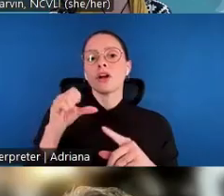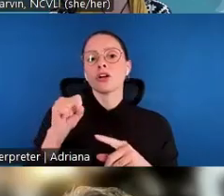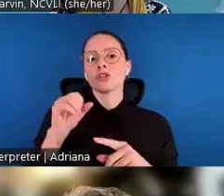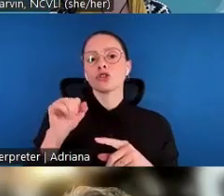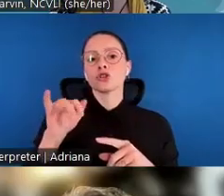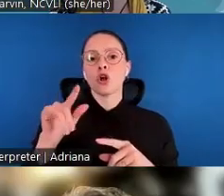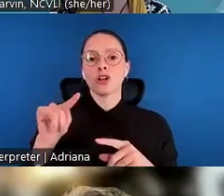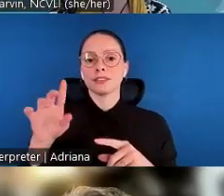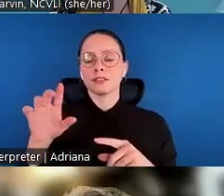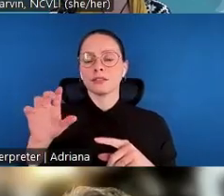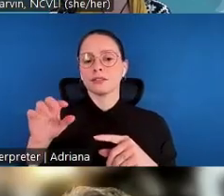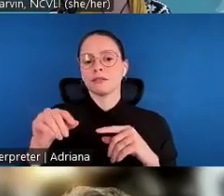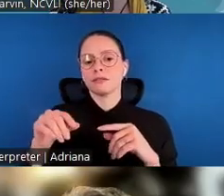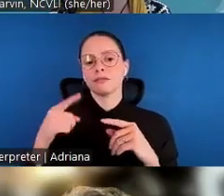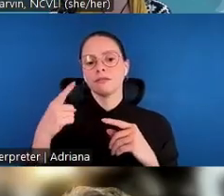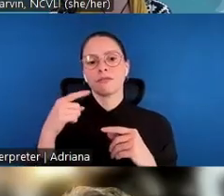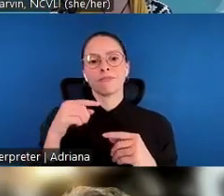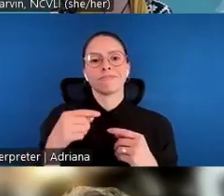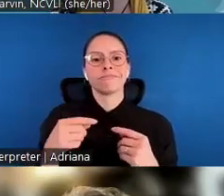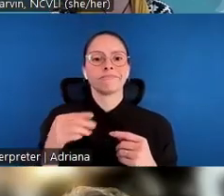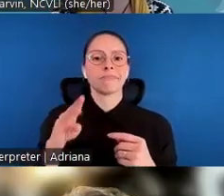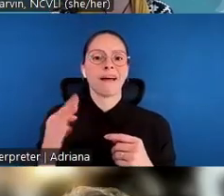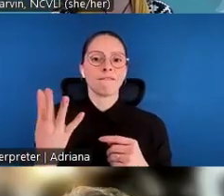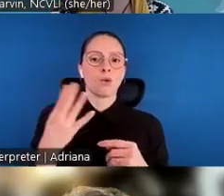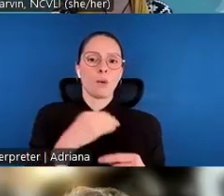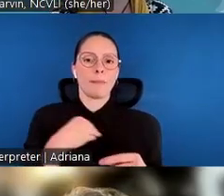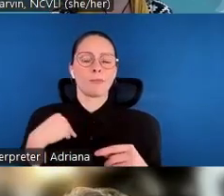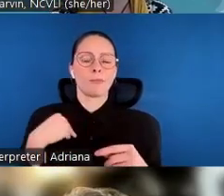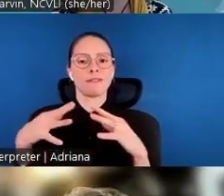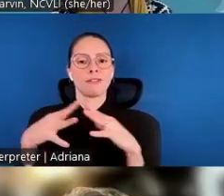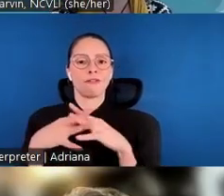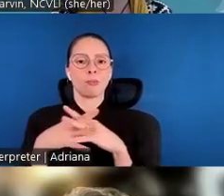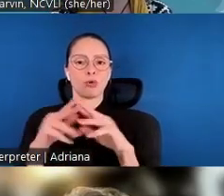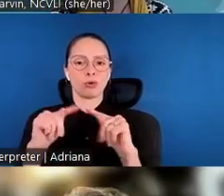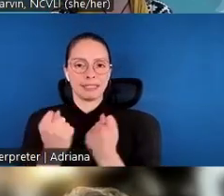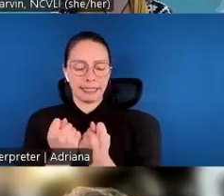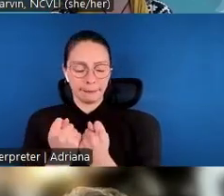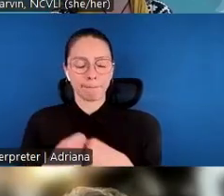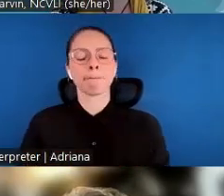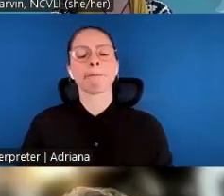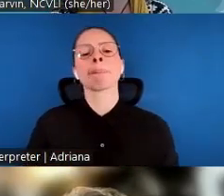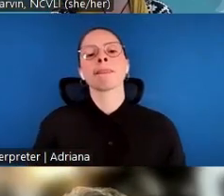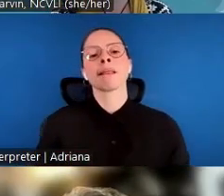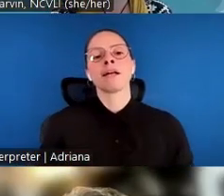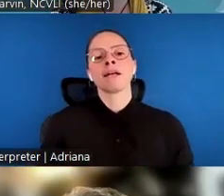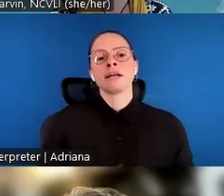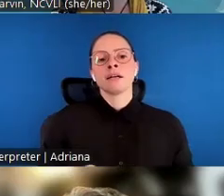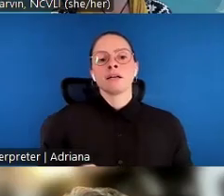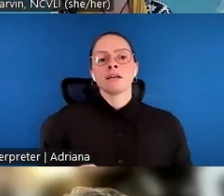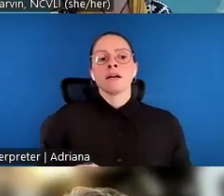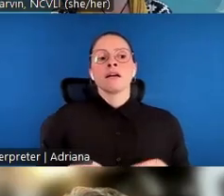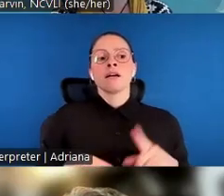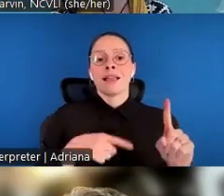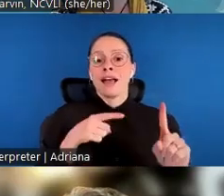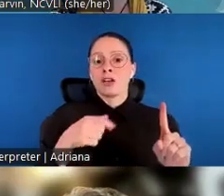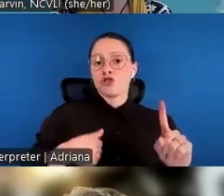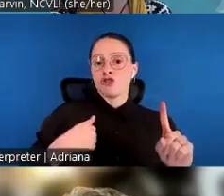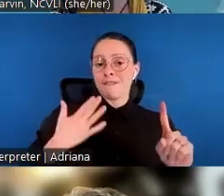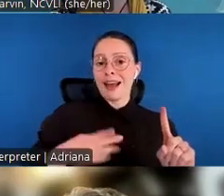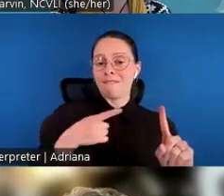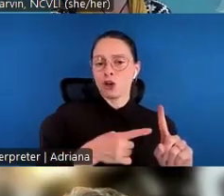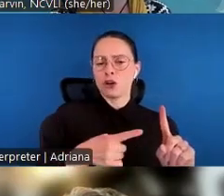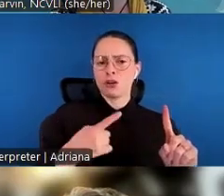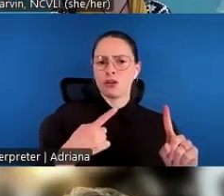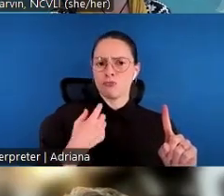And I was asked to consult on the case given its high profile nature. The bravery of that survivor in that situation led to many of